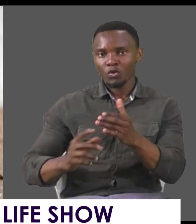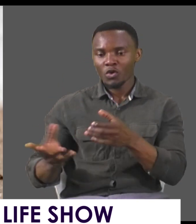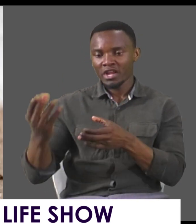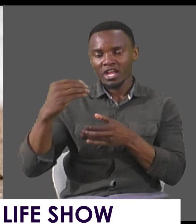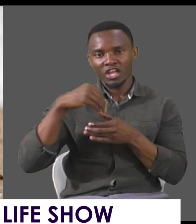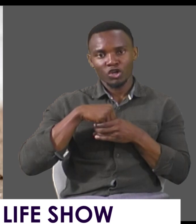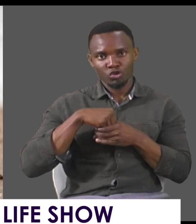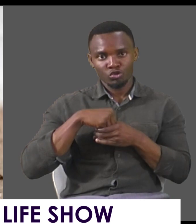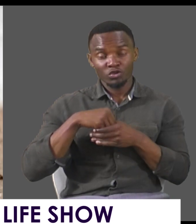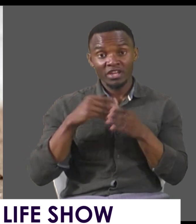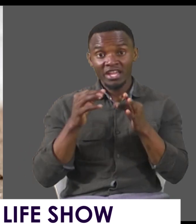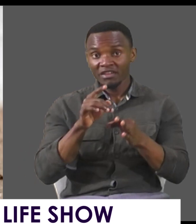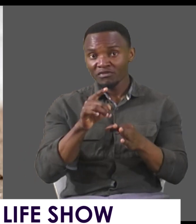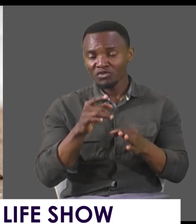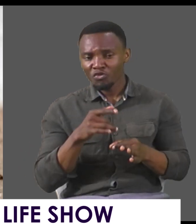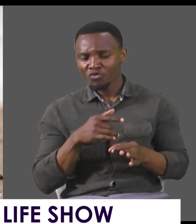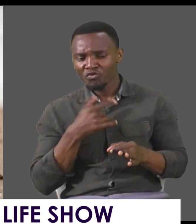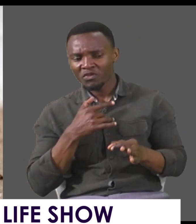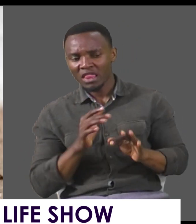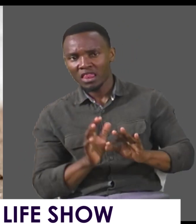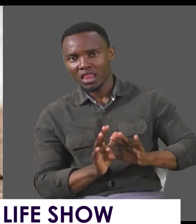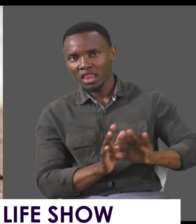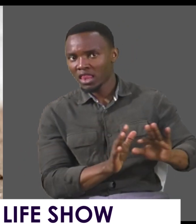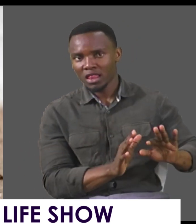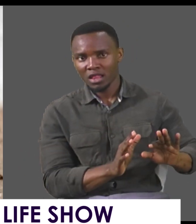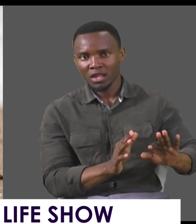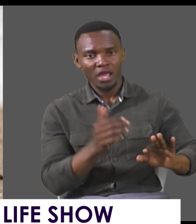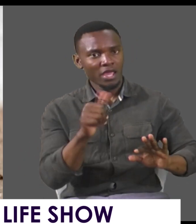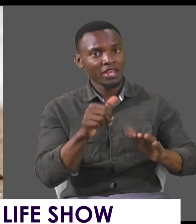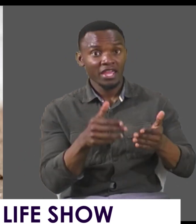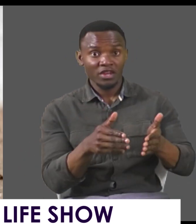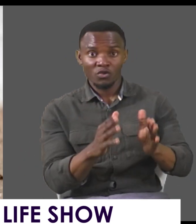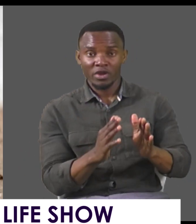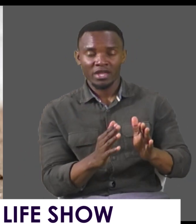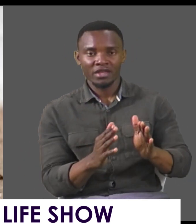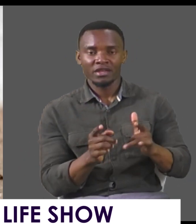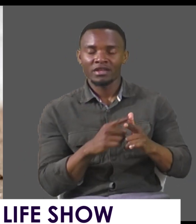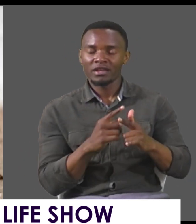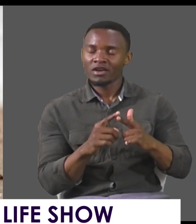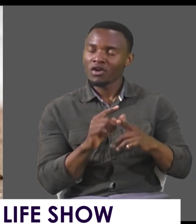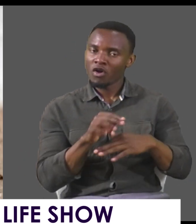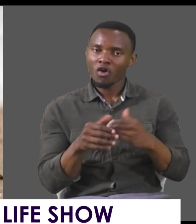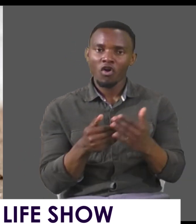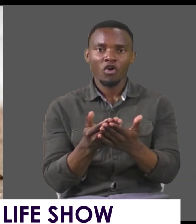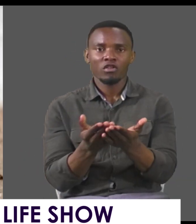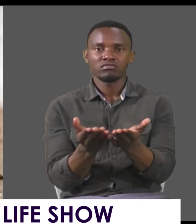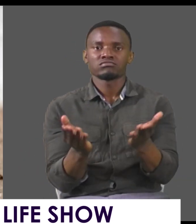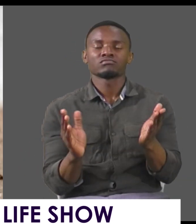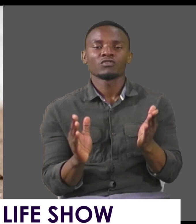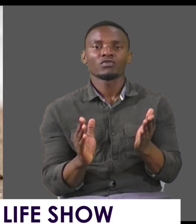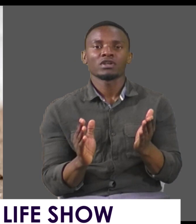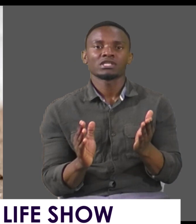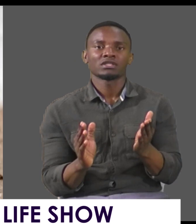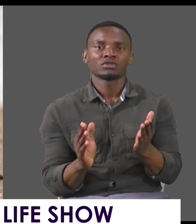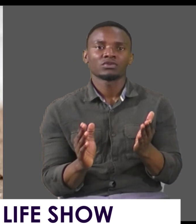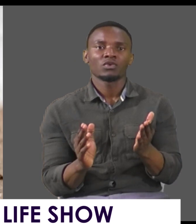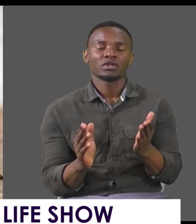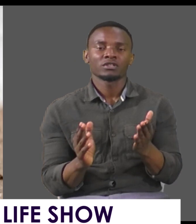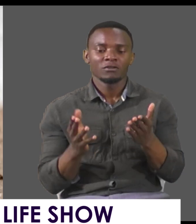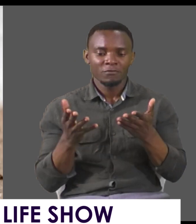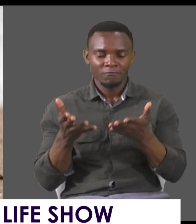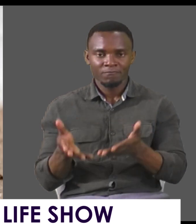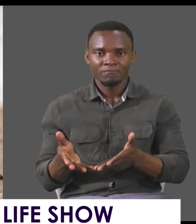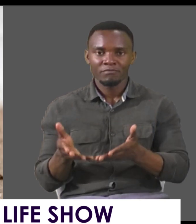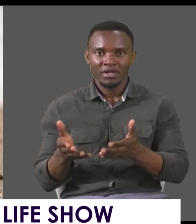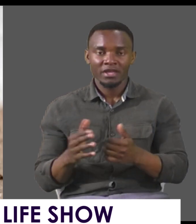in case you feel secluded in any way, all of us belong. Whether